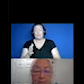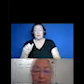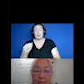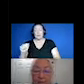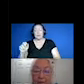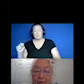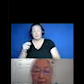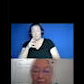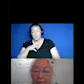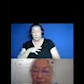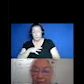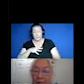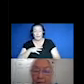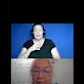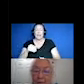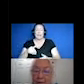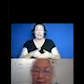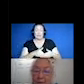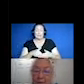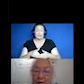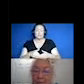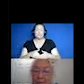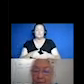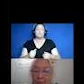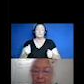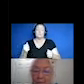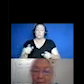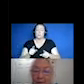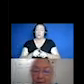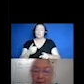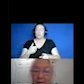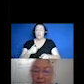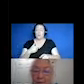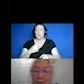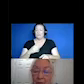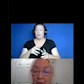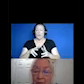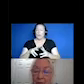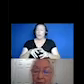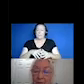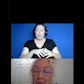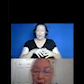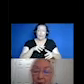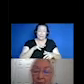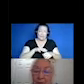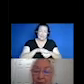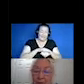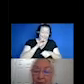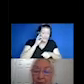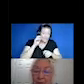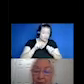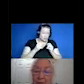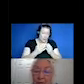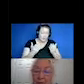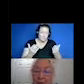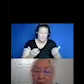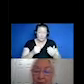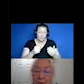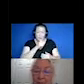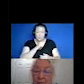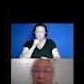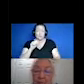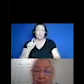Native women and their infants. So we also have, of course, American Indian tribes in Arizona, the